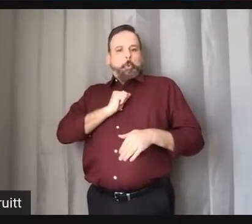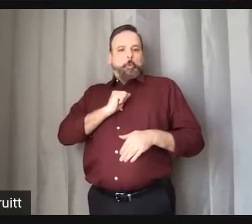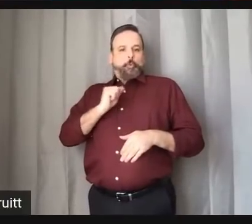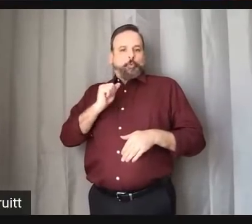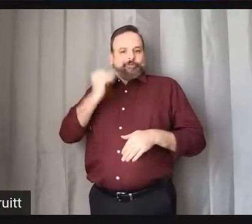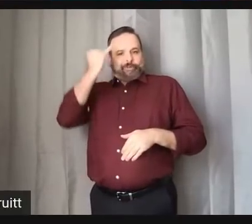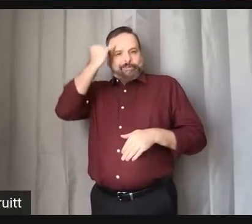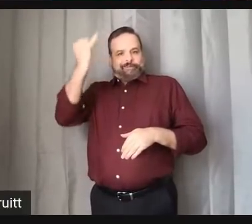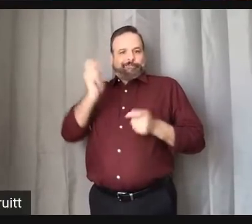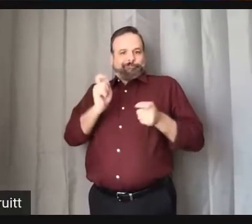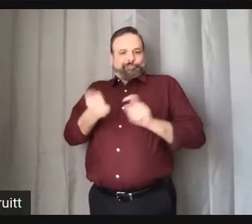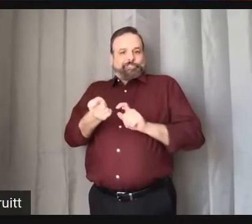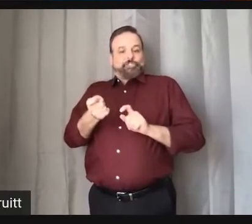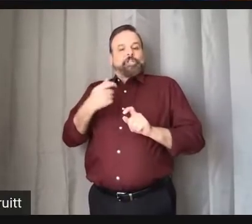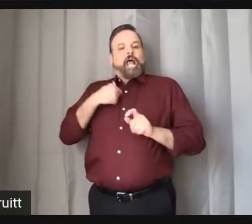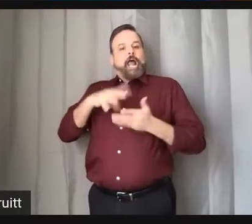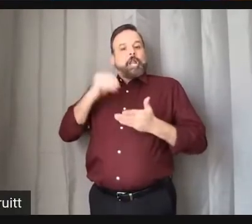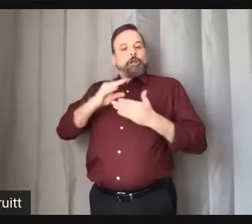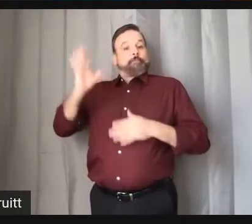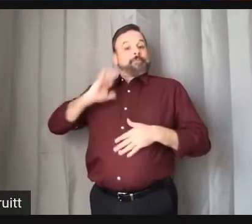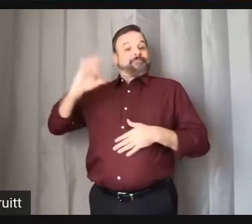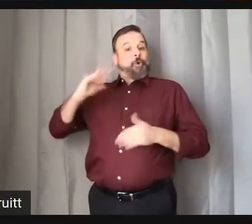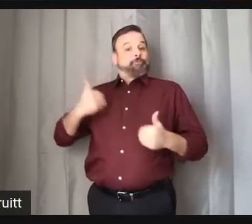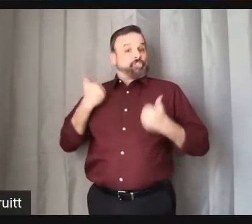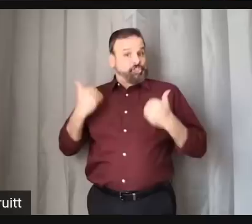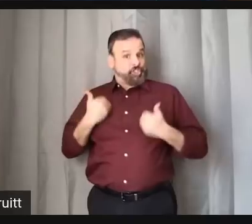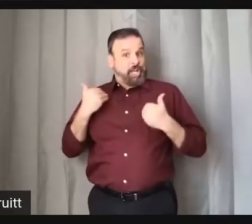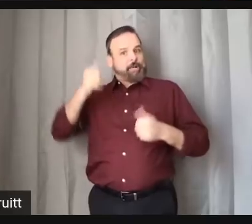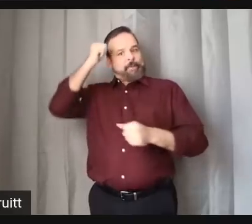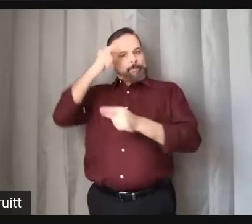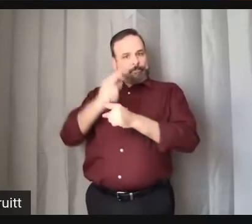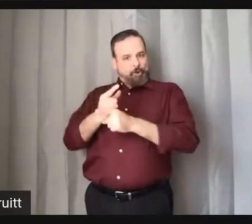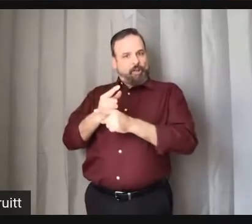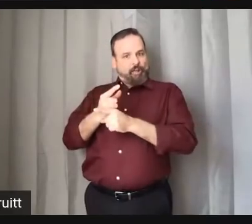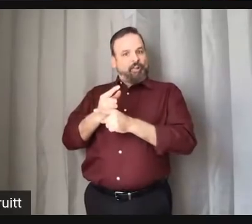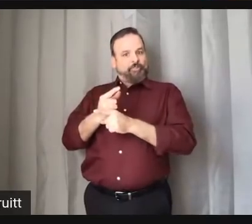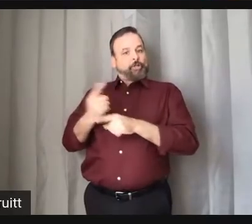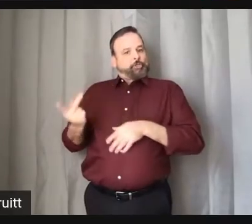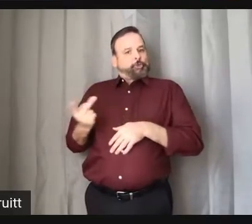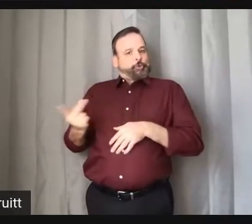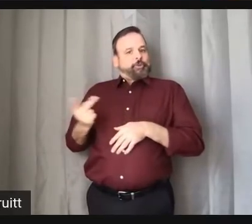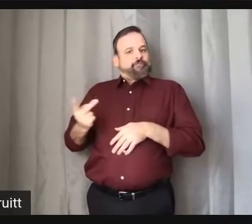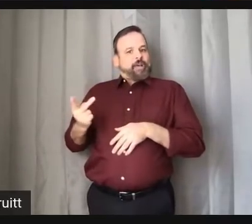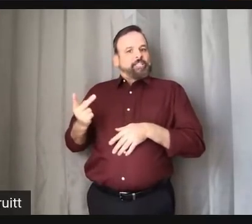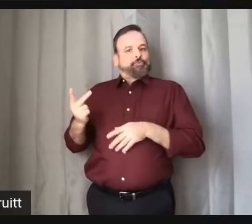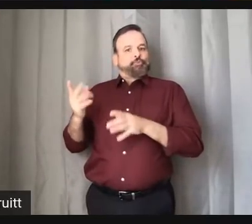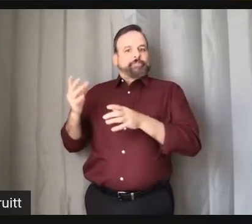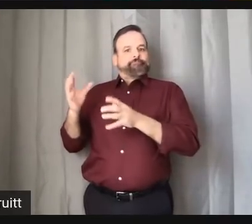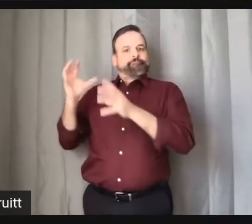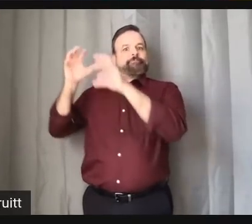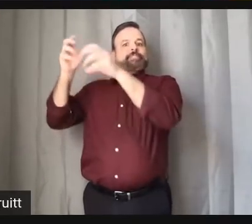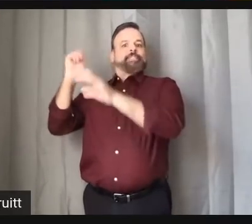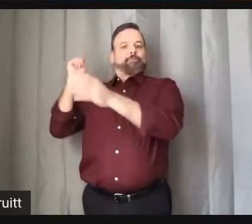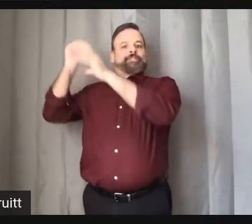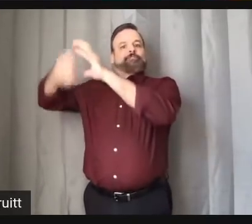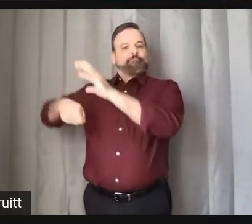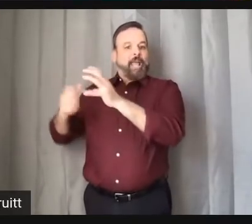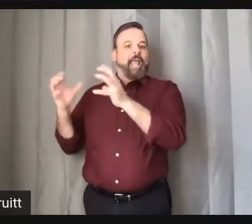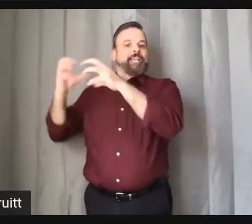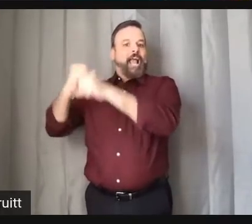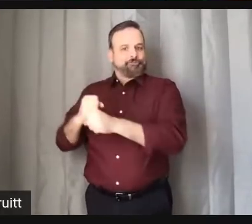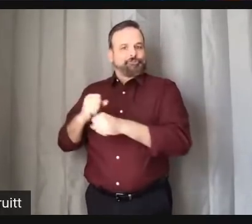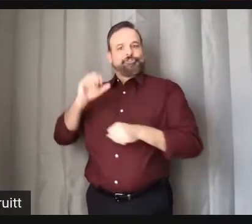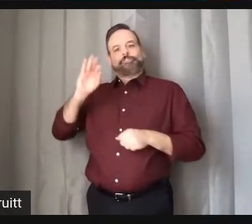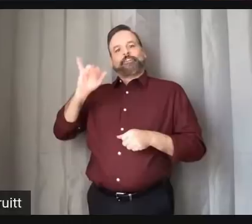it when I was older. I used to catch fireflies with my brother who I lost when I was younger though. So it really felt like a full circle